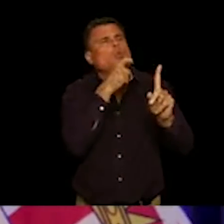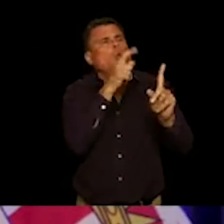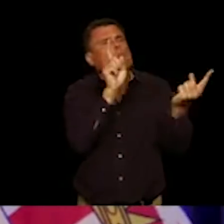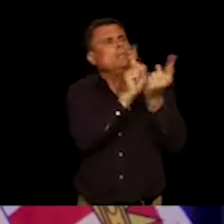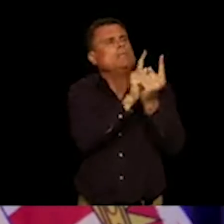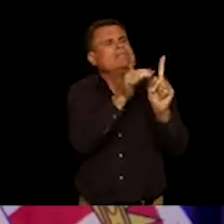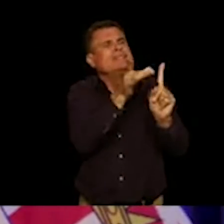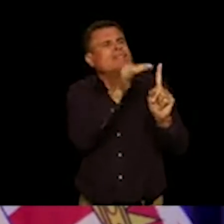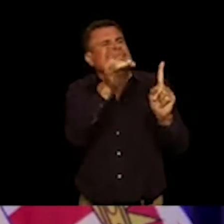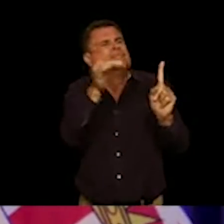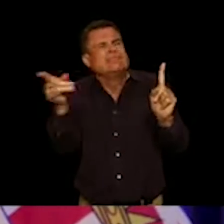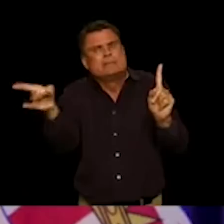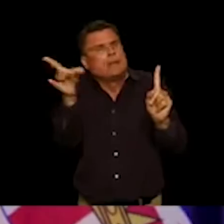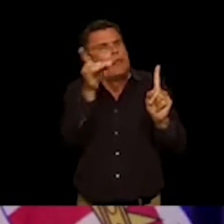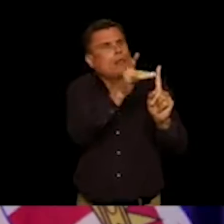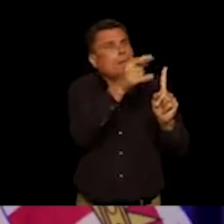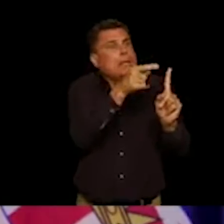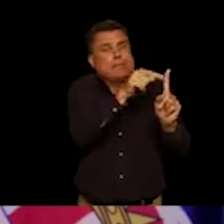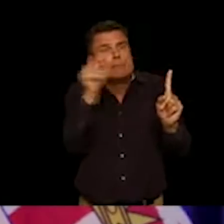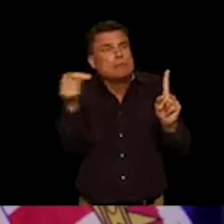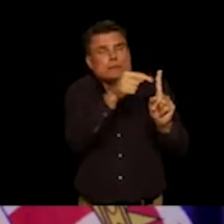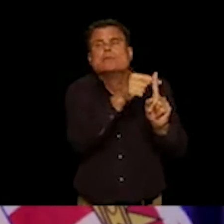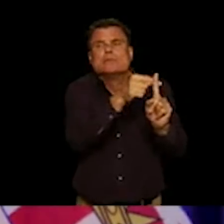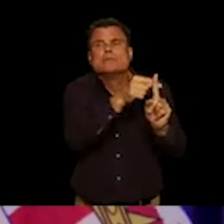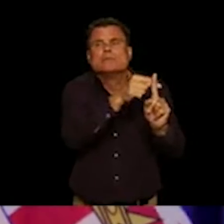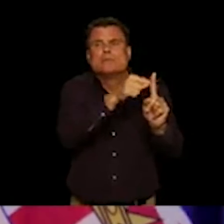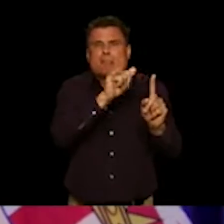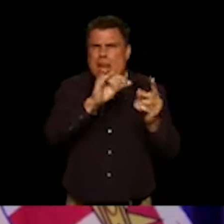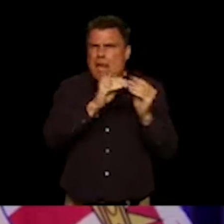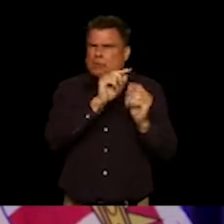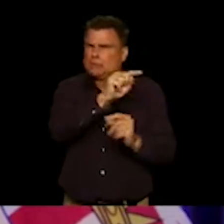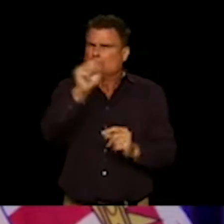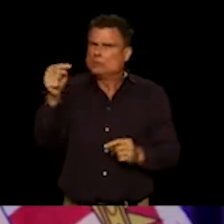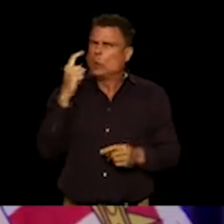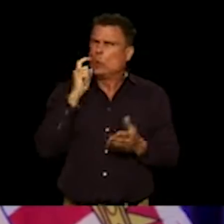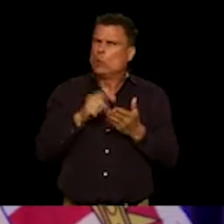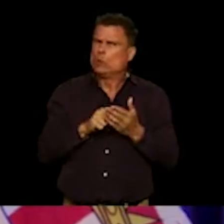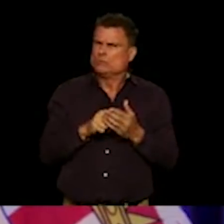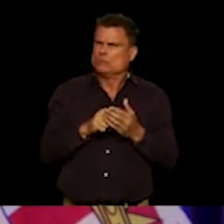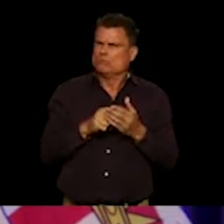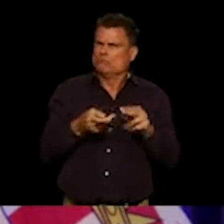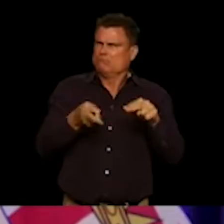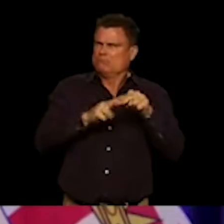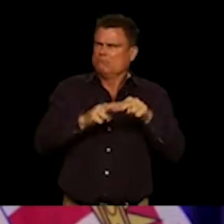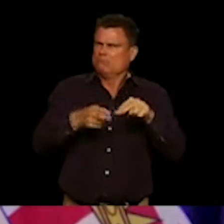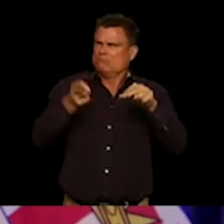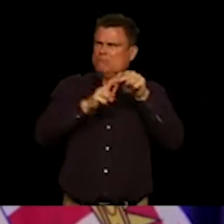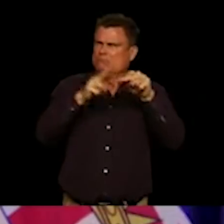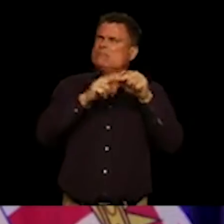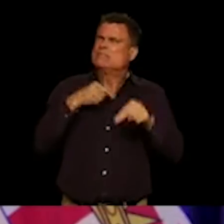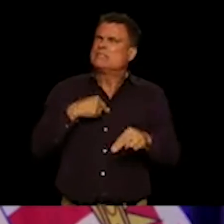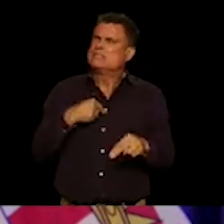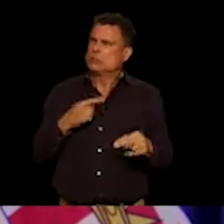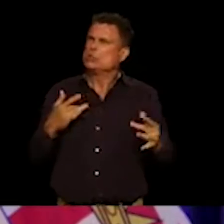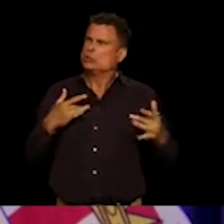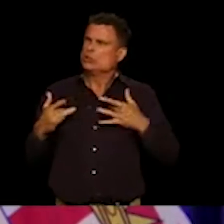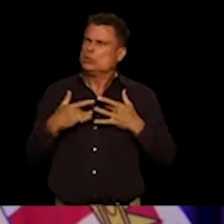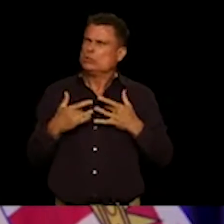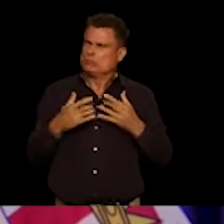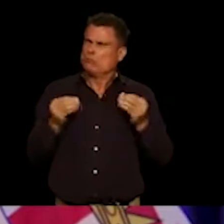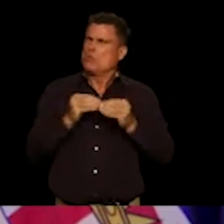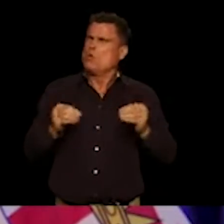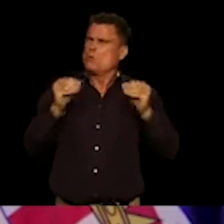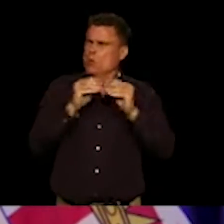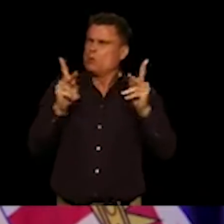and it had started quite high and then it went quite low, and now it's creeping up again, and that is concerning. Right now